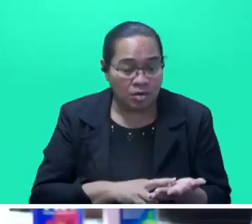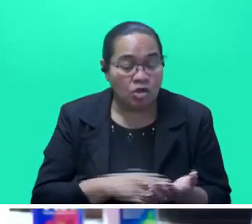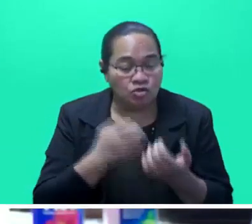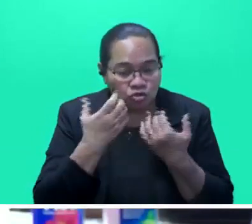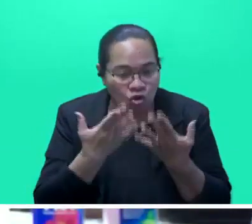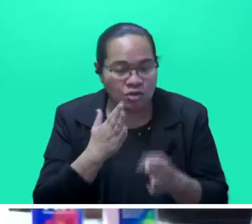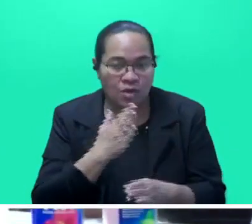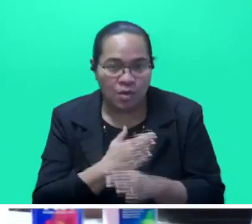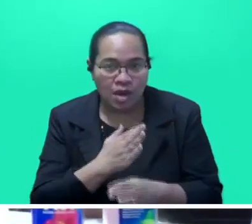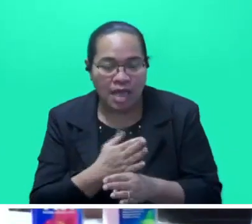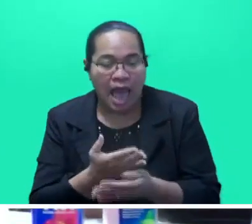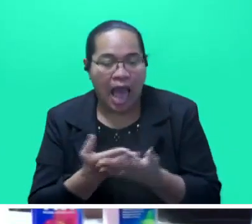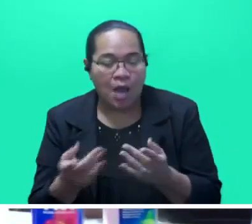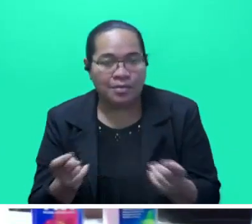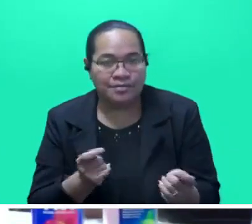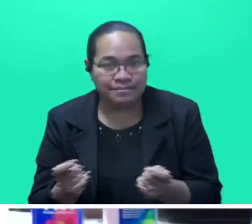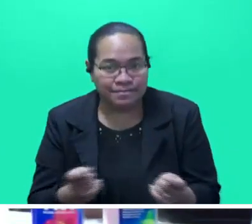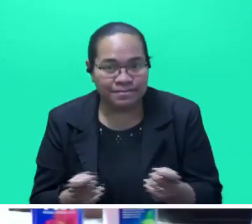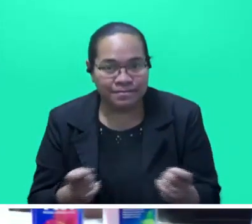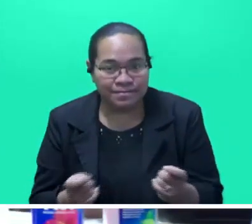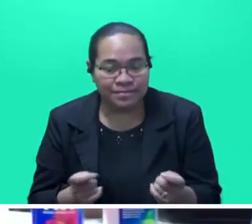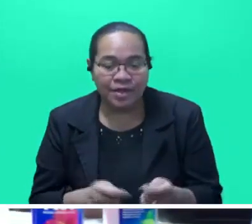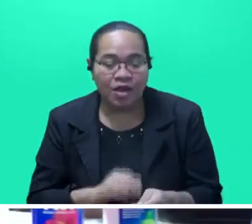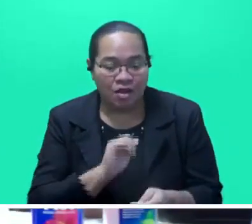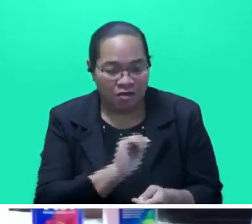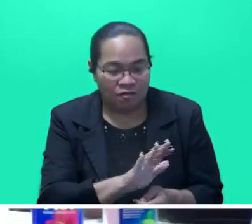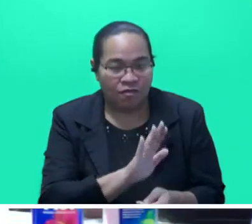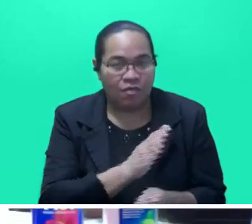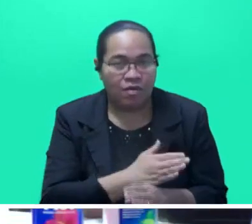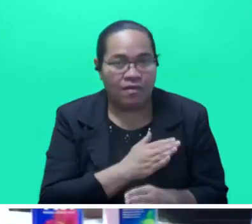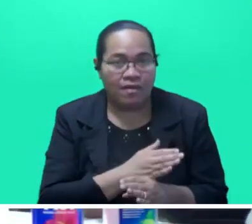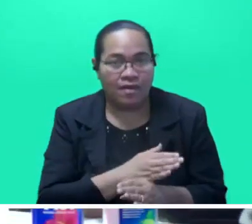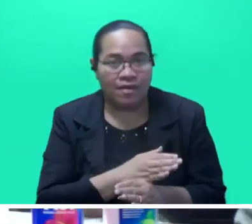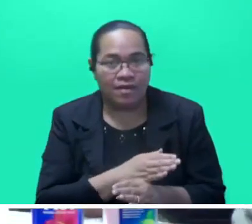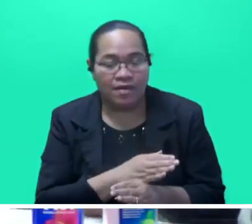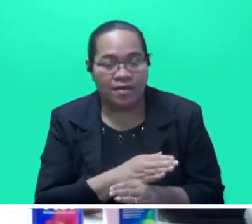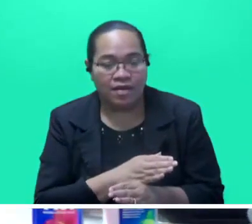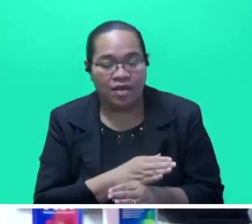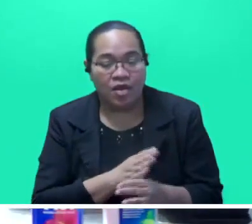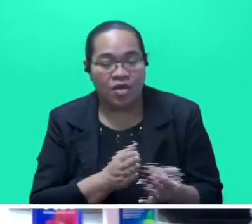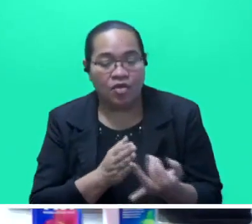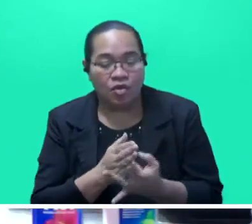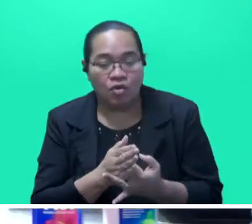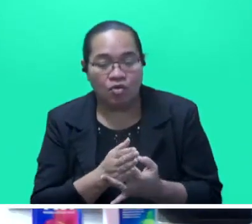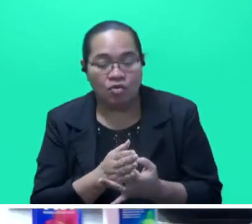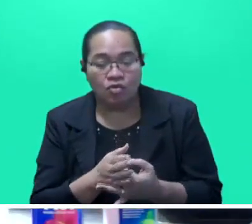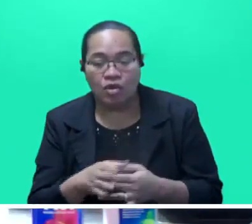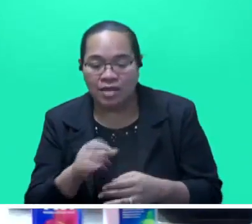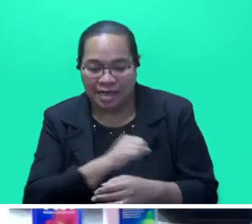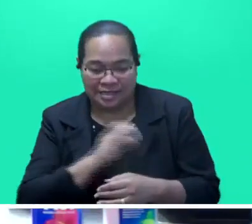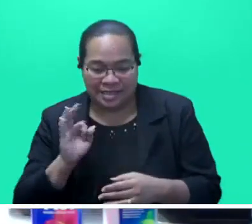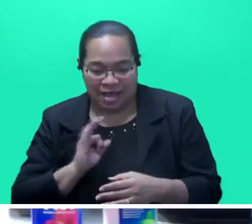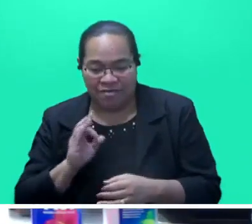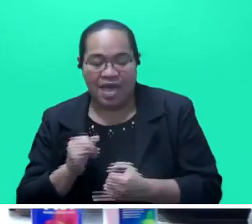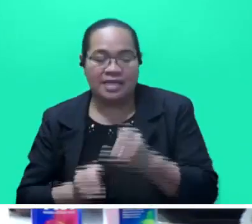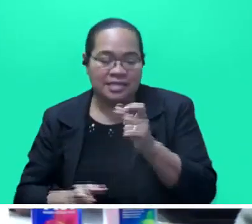operations and administration of the Fiji Correction Service through the collaborative effort of its staff and